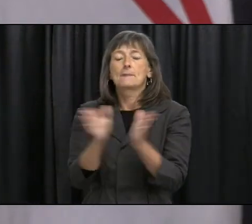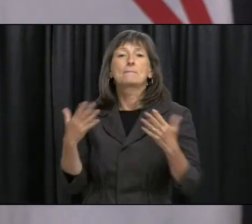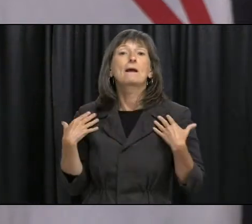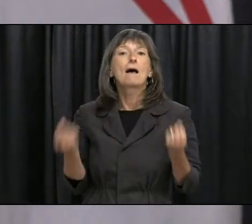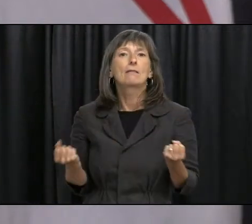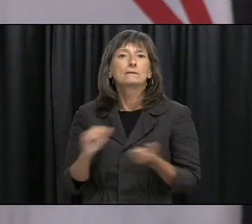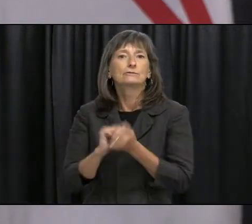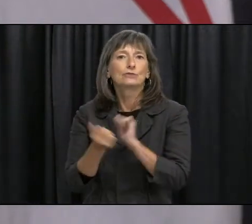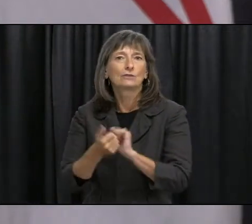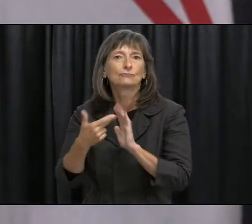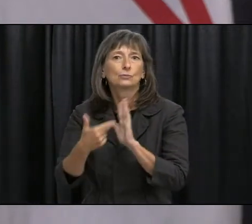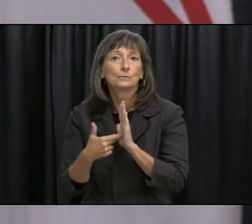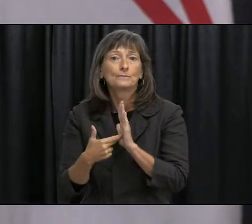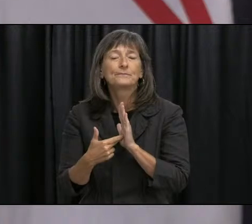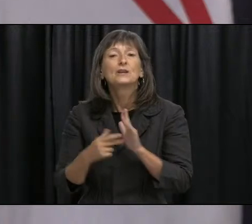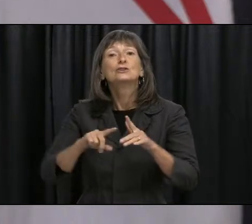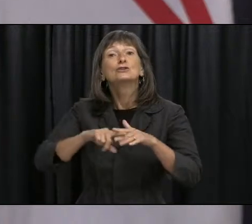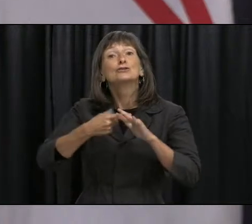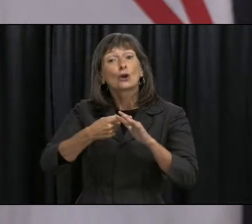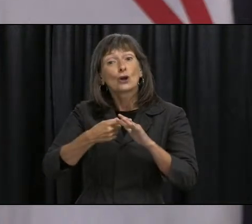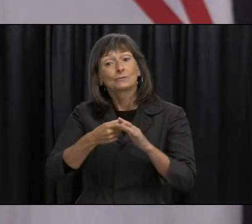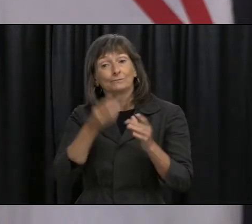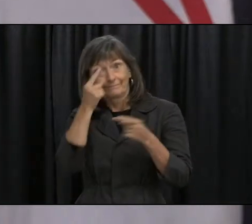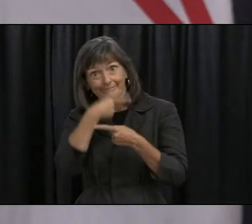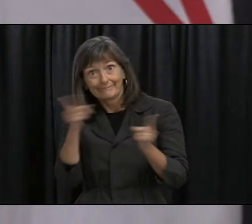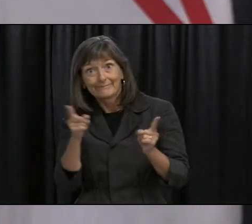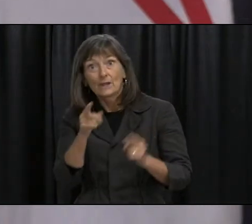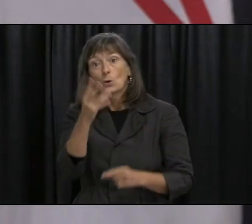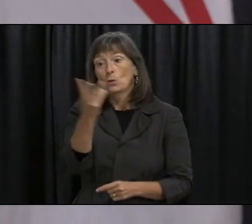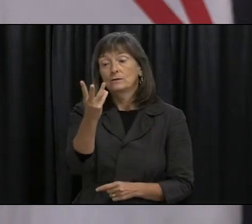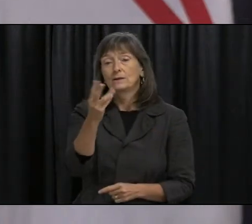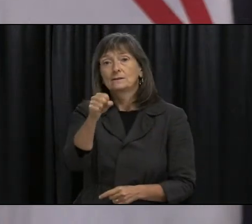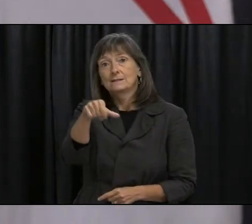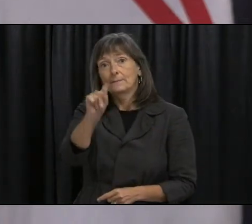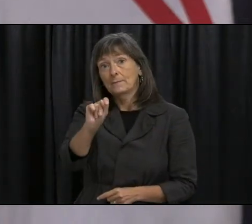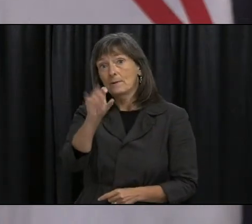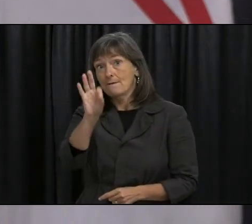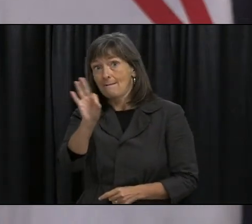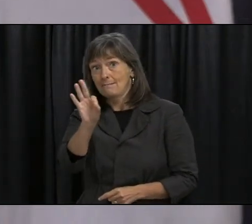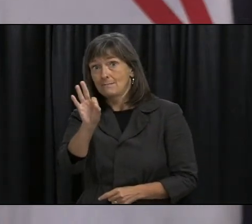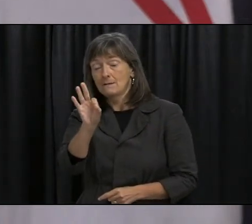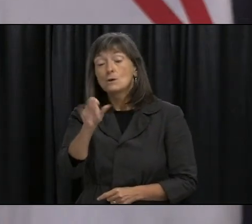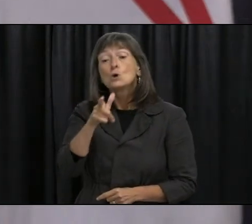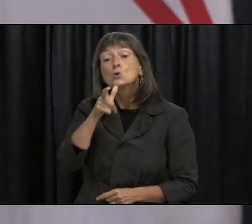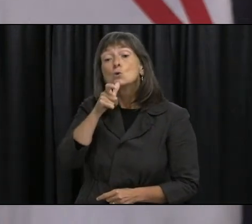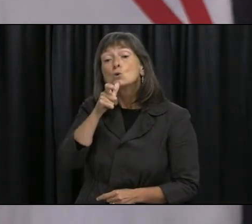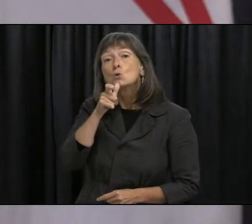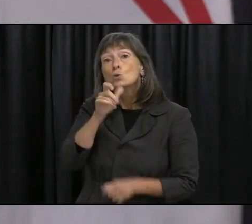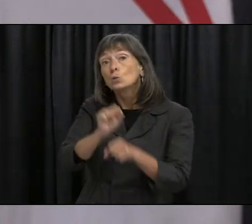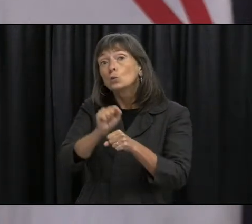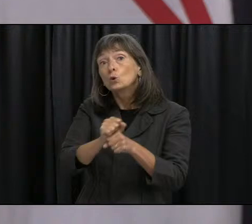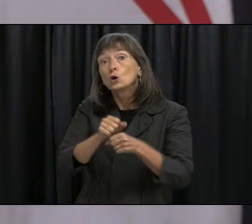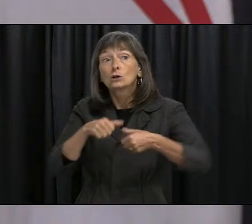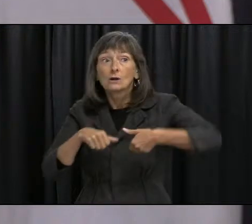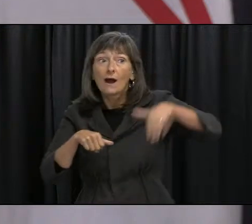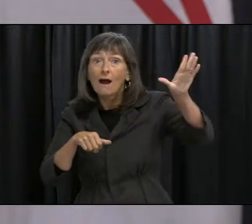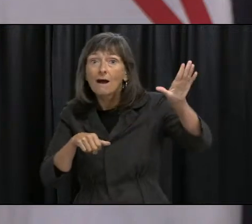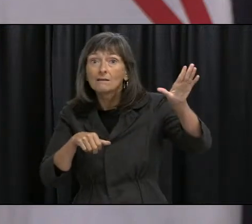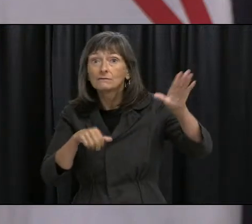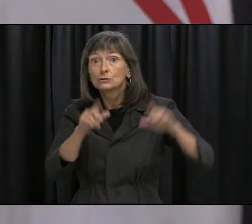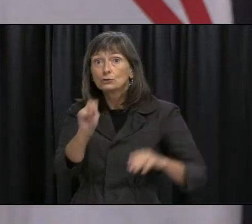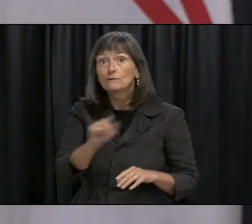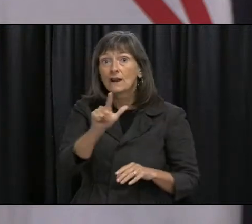that effective Wednesday, September 9th, residents of Newfoundland and Labrador who work outside of the Atlantic bubble on a rotational